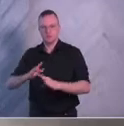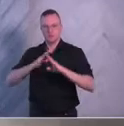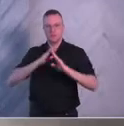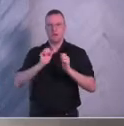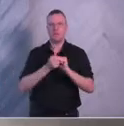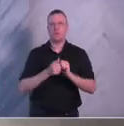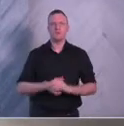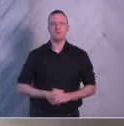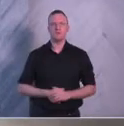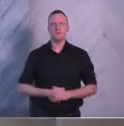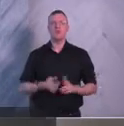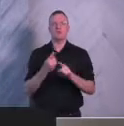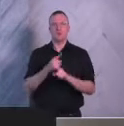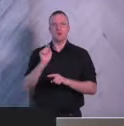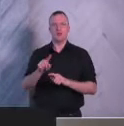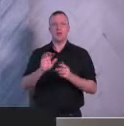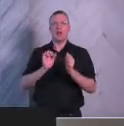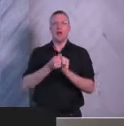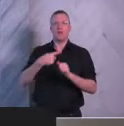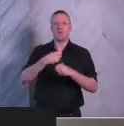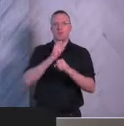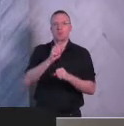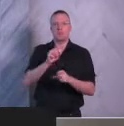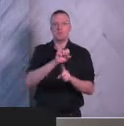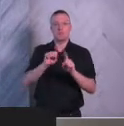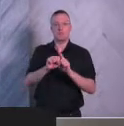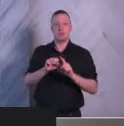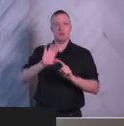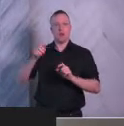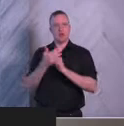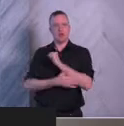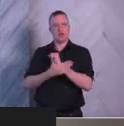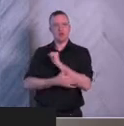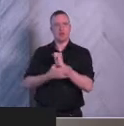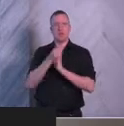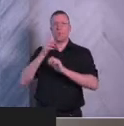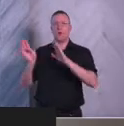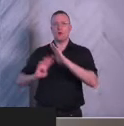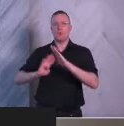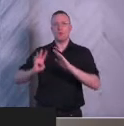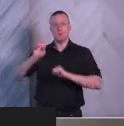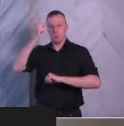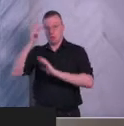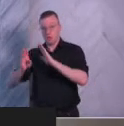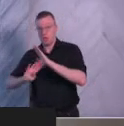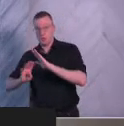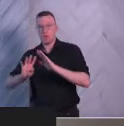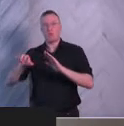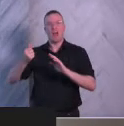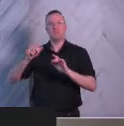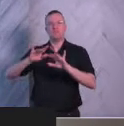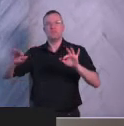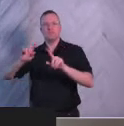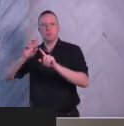Sure. So the question was, how can we ensure that the situations in countries of immigrants, political or otherwise, and the varied opinions